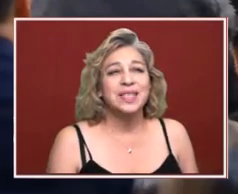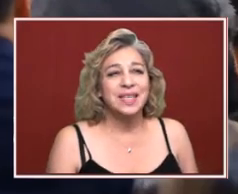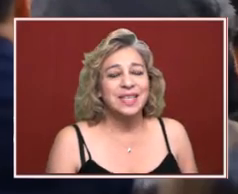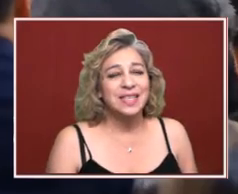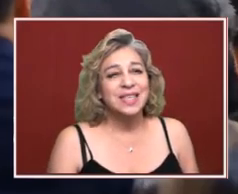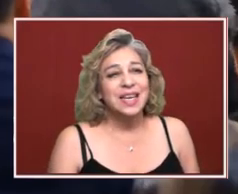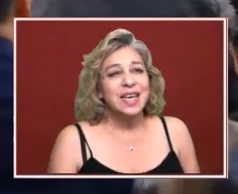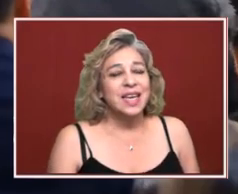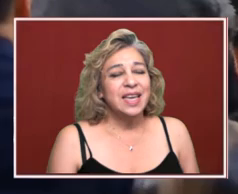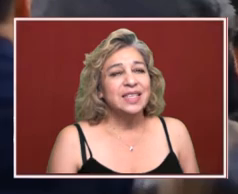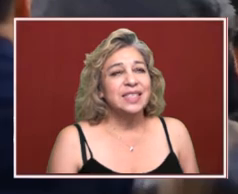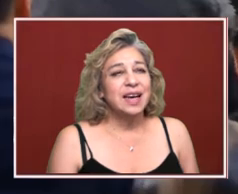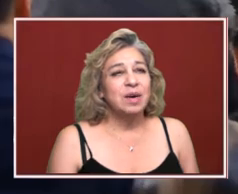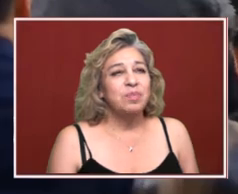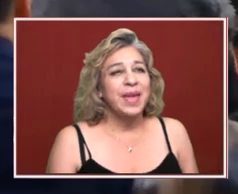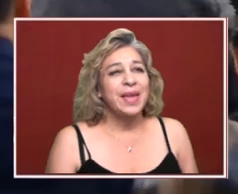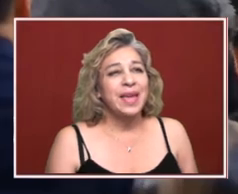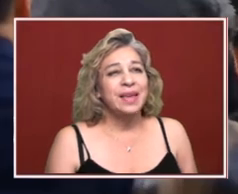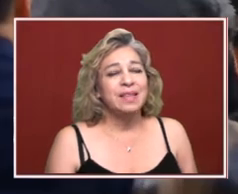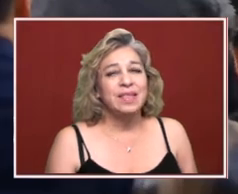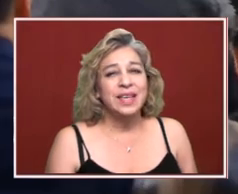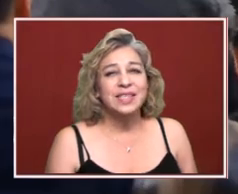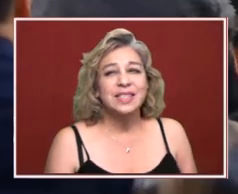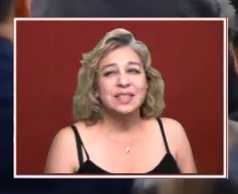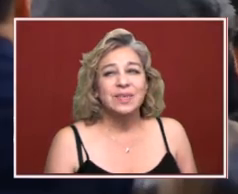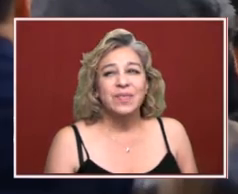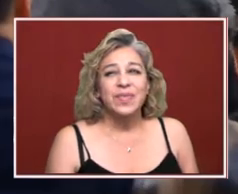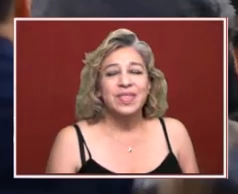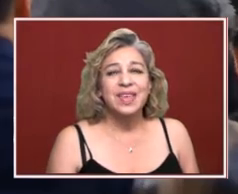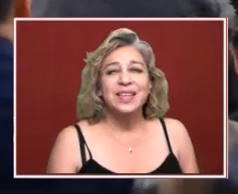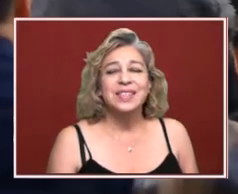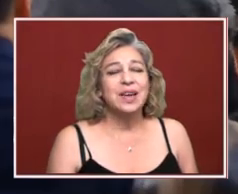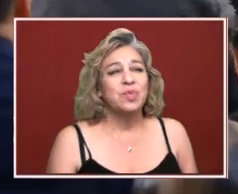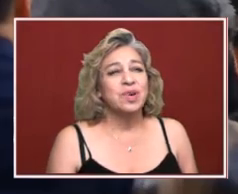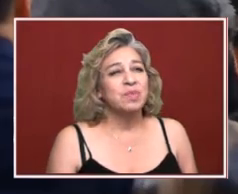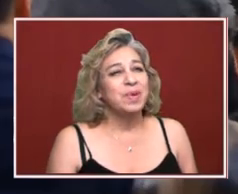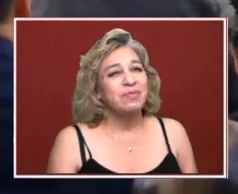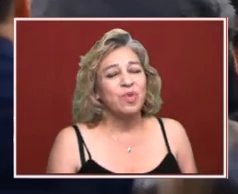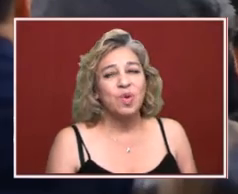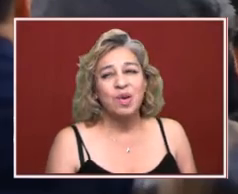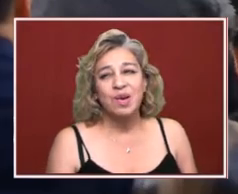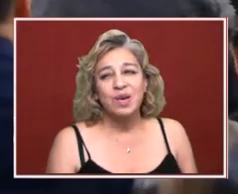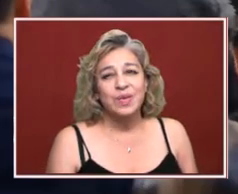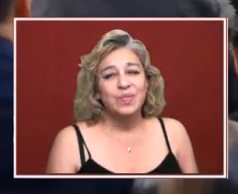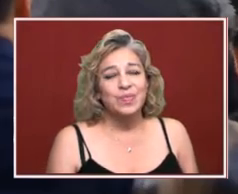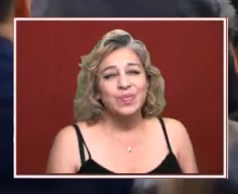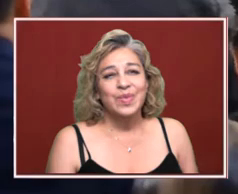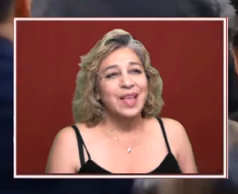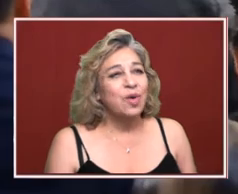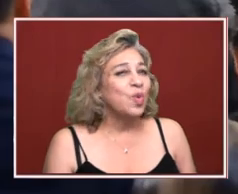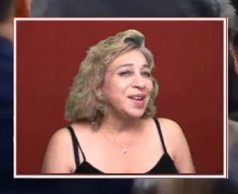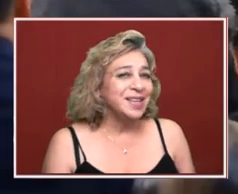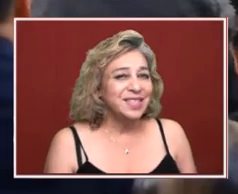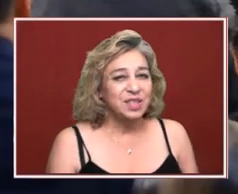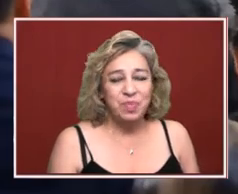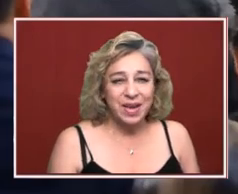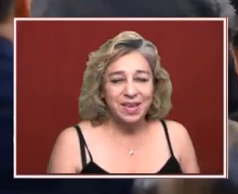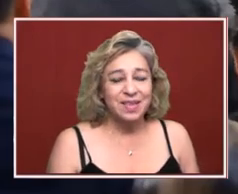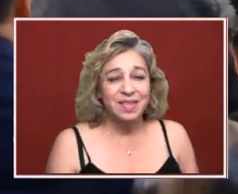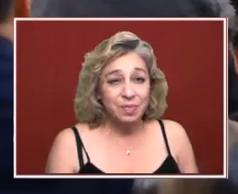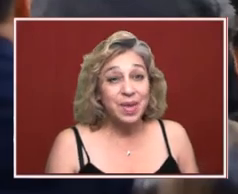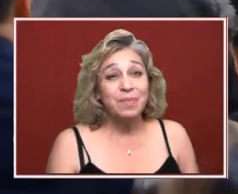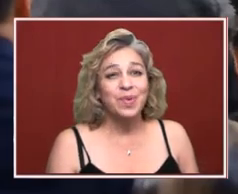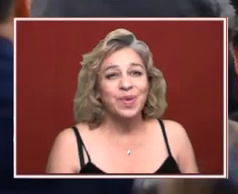the president is making these things that were before not witnessed